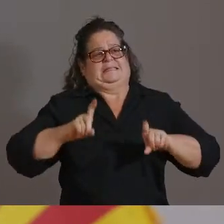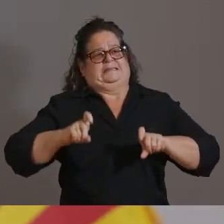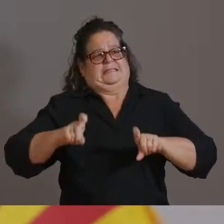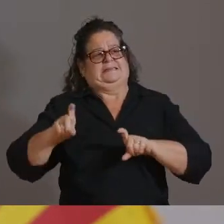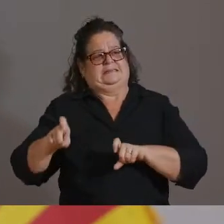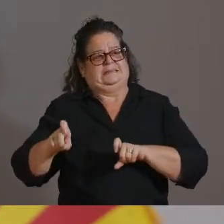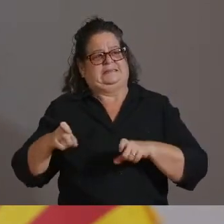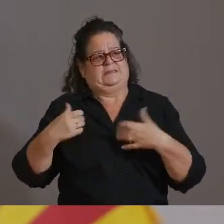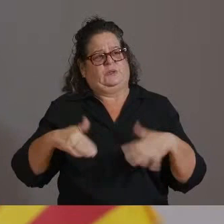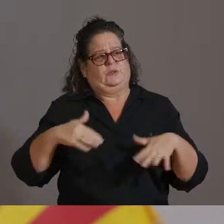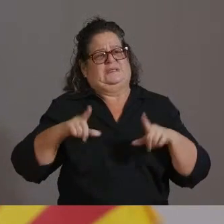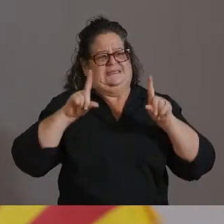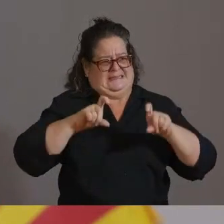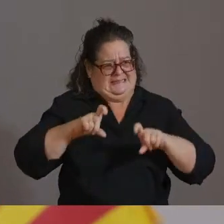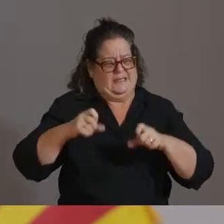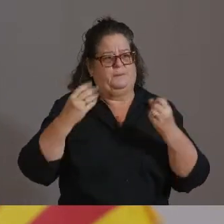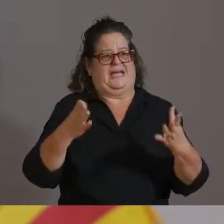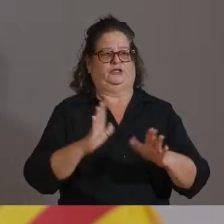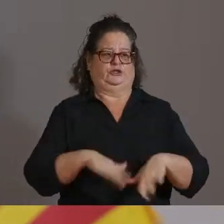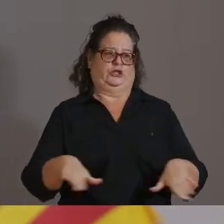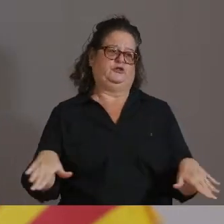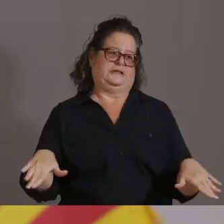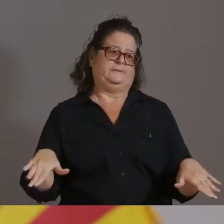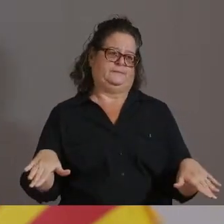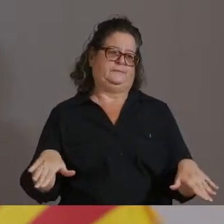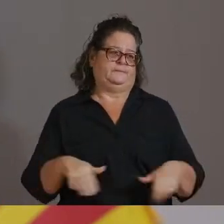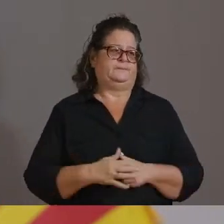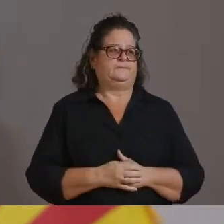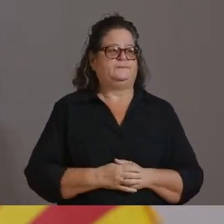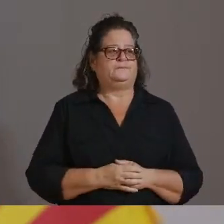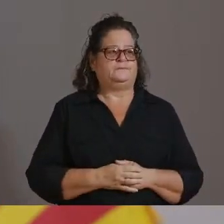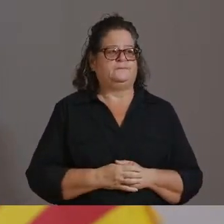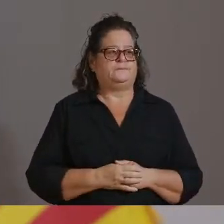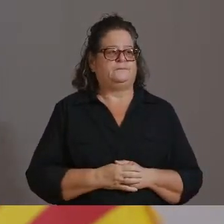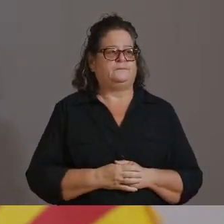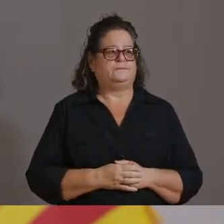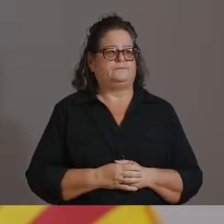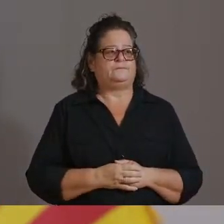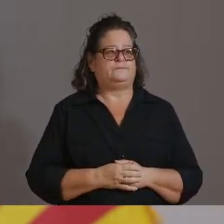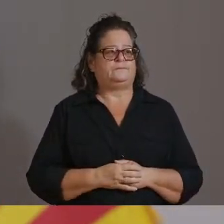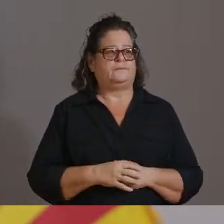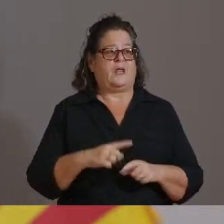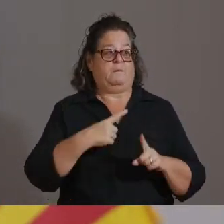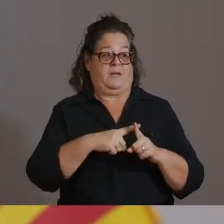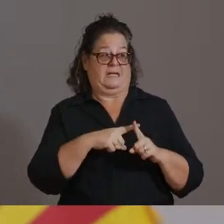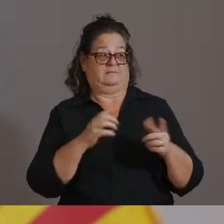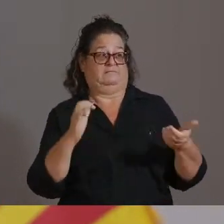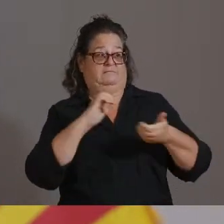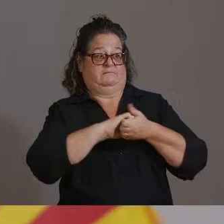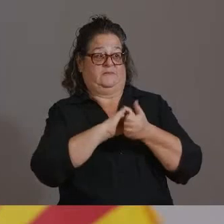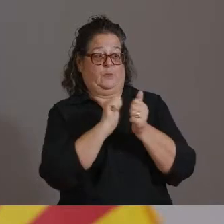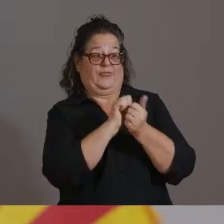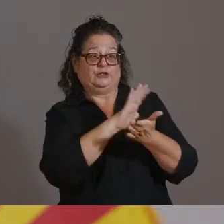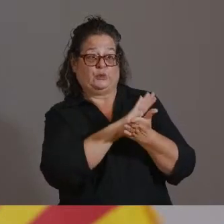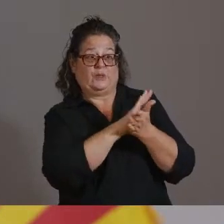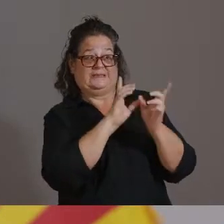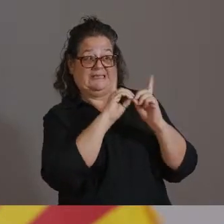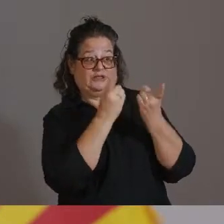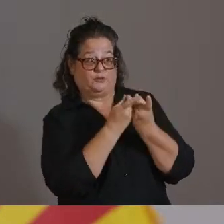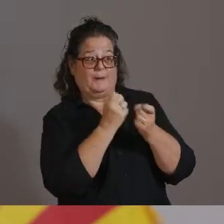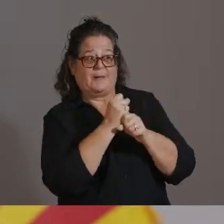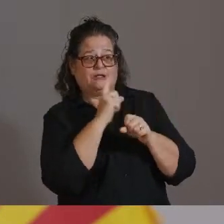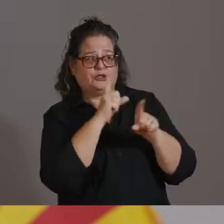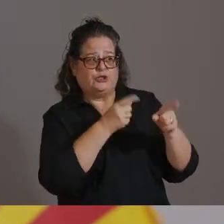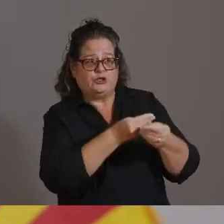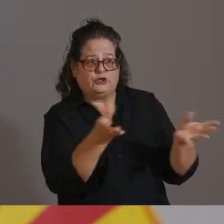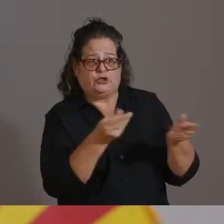increase recently because we've partnered with our school districts to try and get more testing of our families and their students. But if you look at